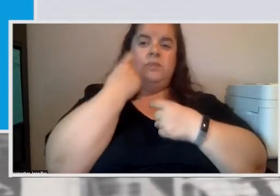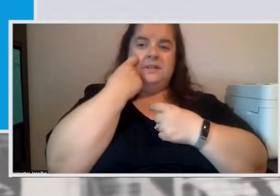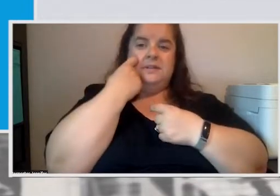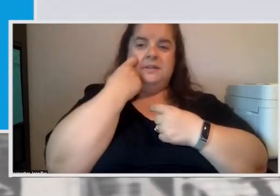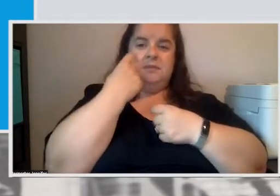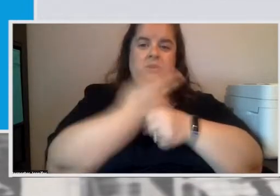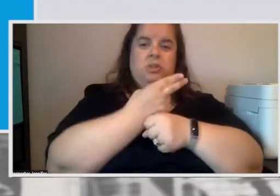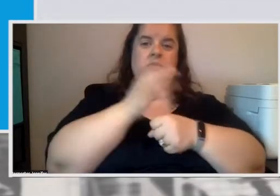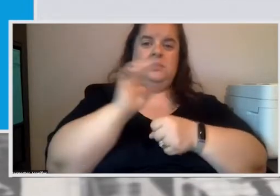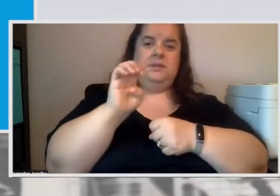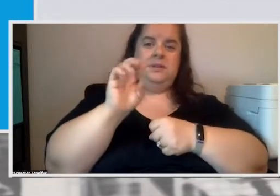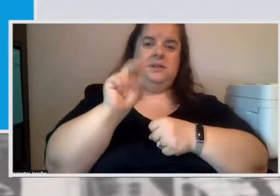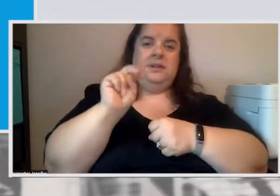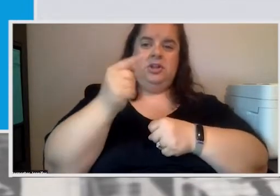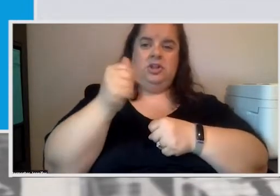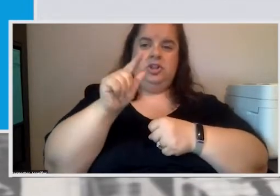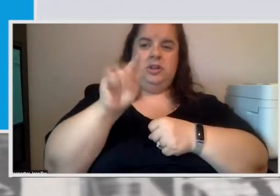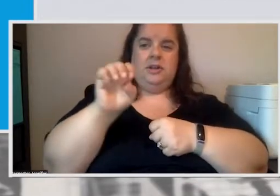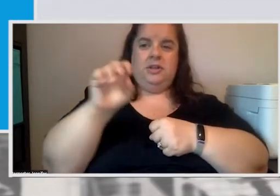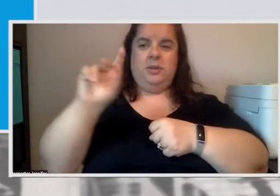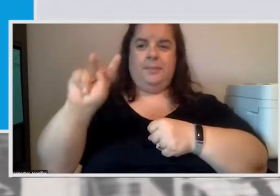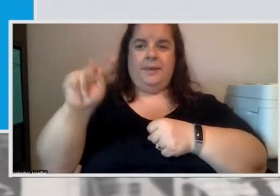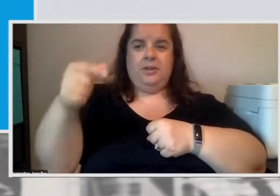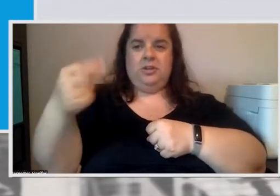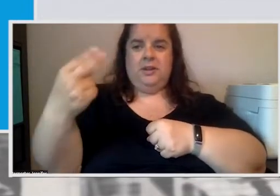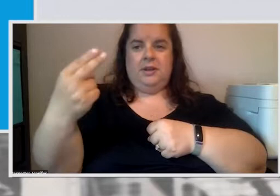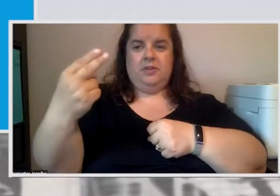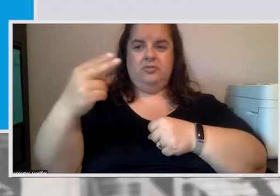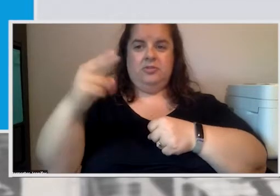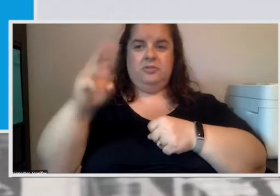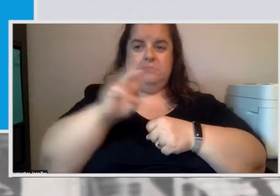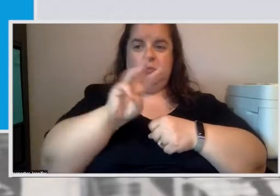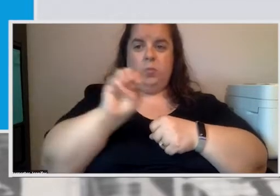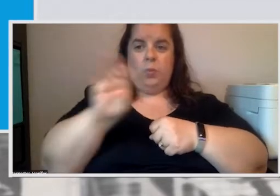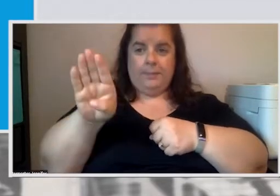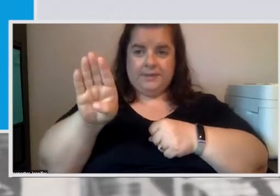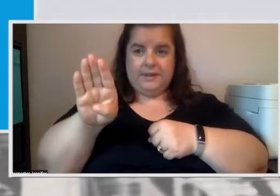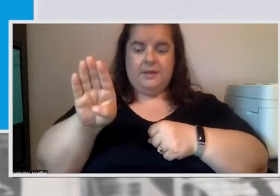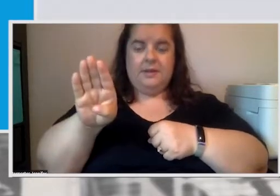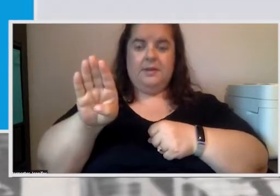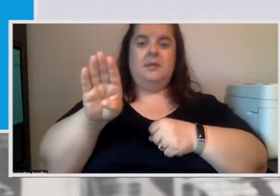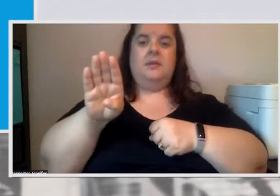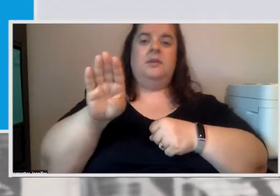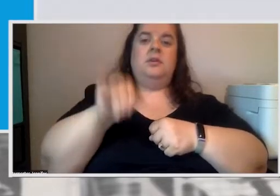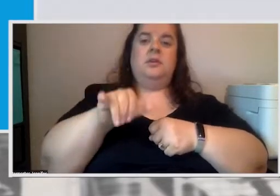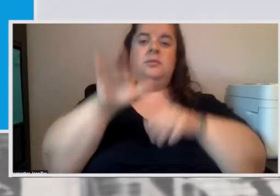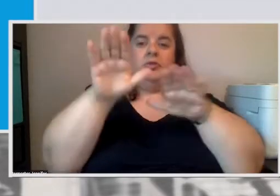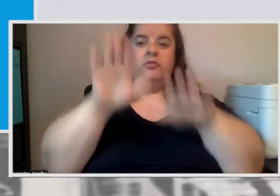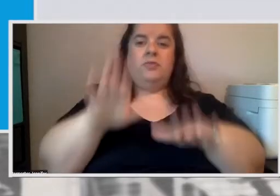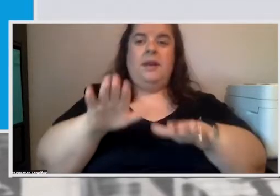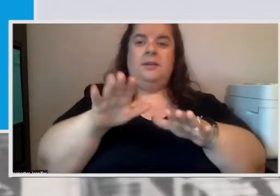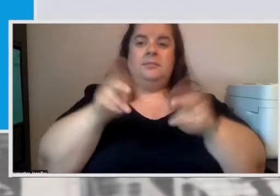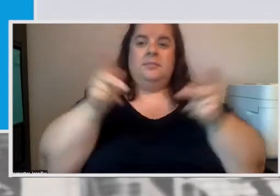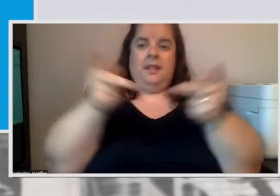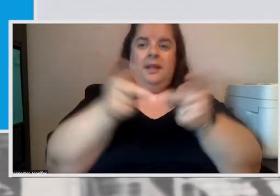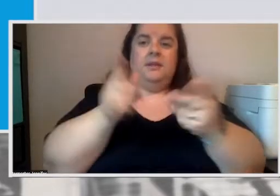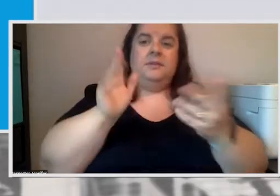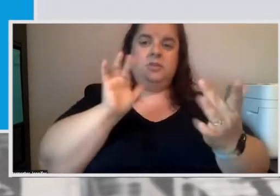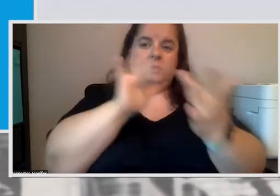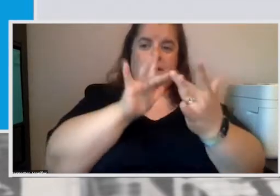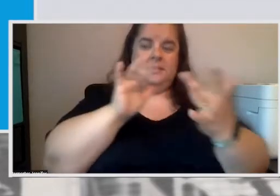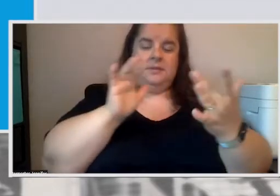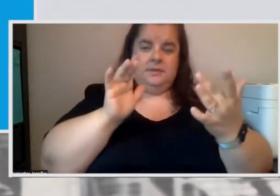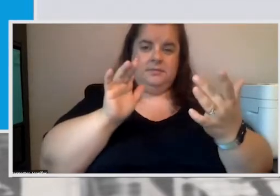Engage PGH site, which was a great platform to get the word out about some of